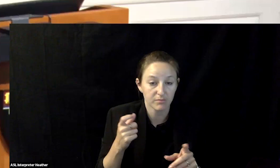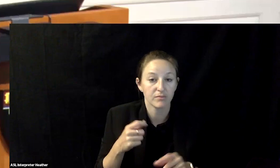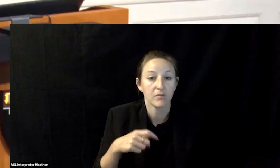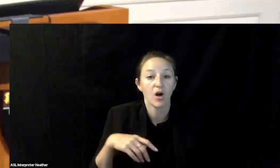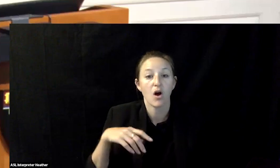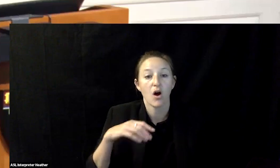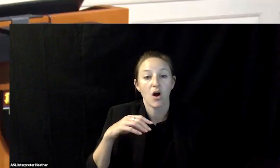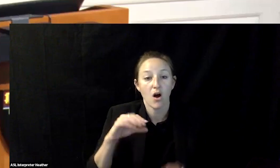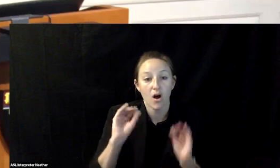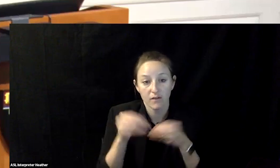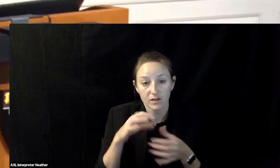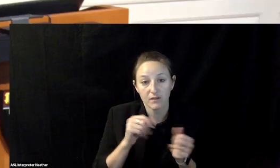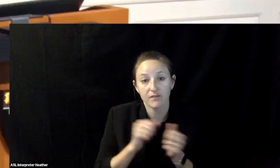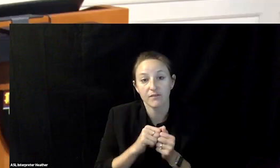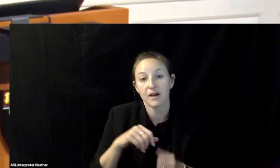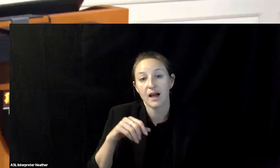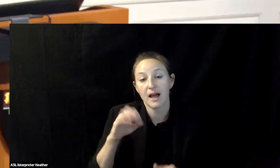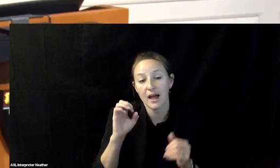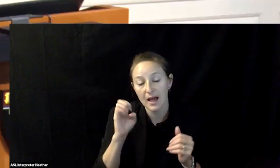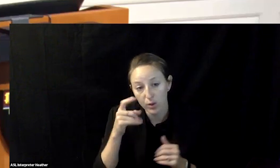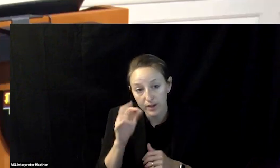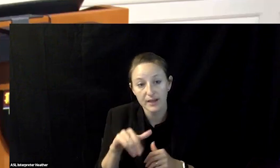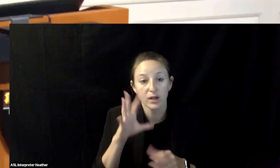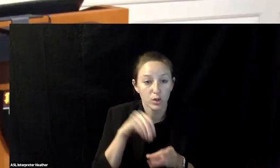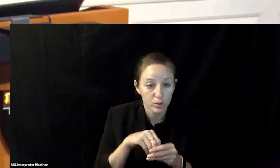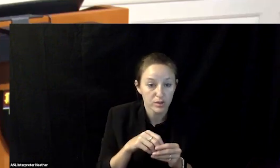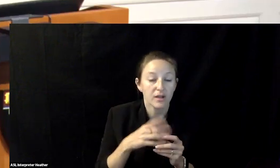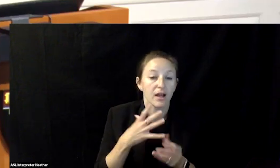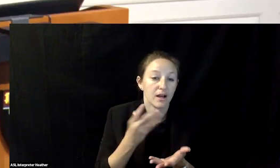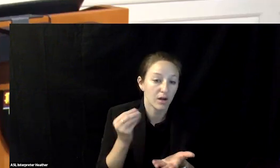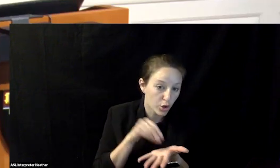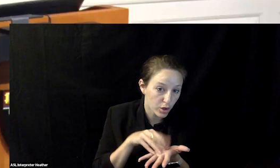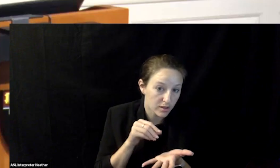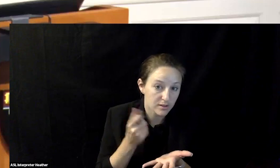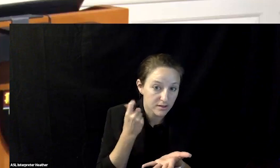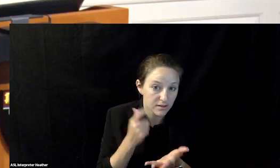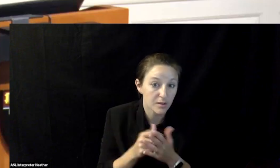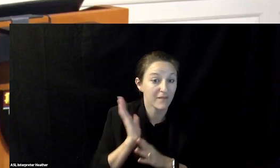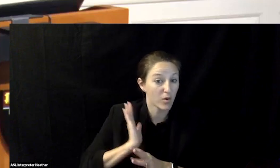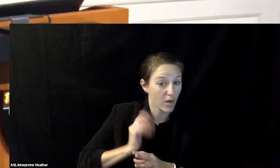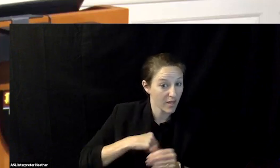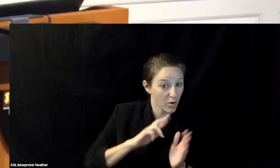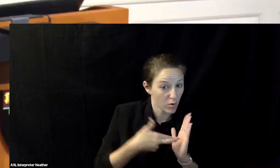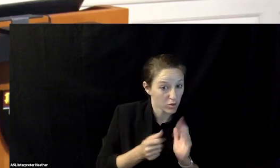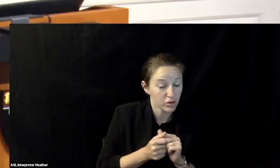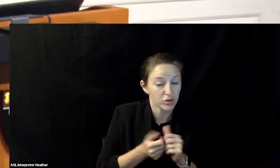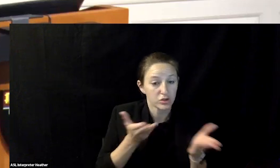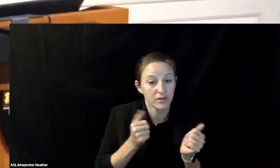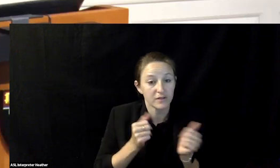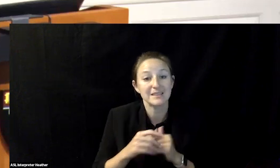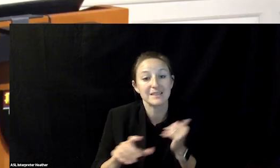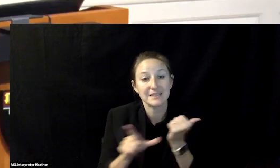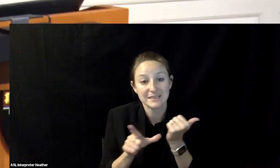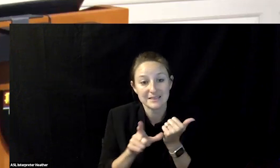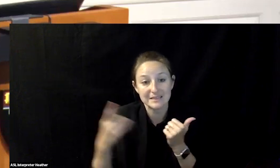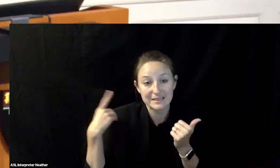Belonging, where she served for several years. Prior to that role, she served as the Assistant Dean for Diversity, Inclusion, and